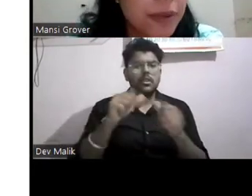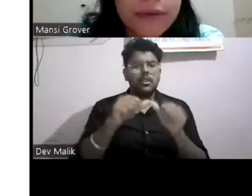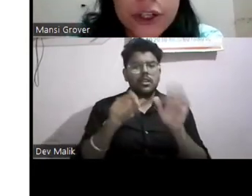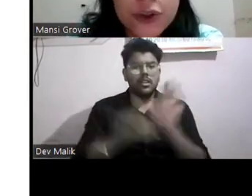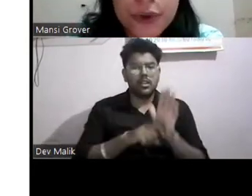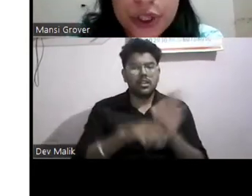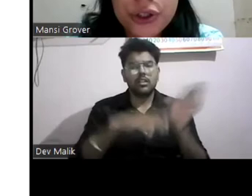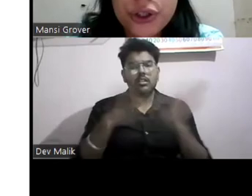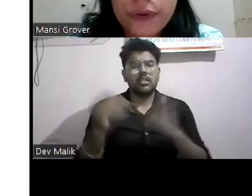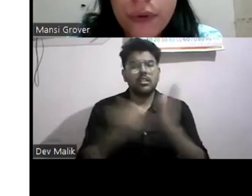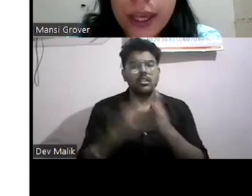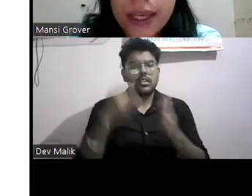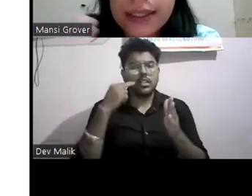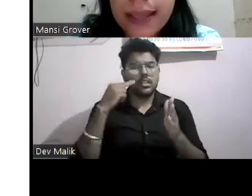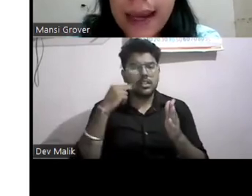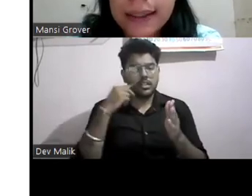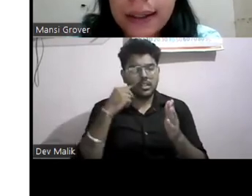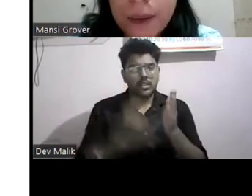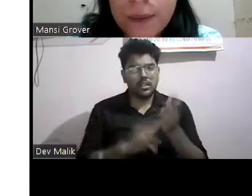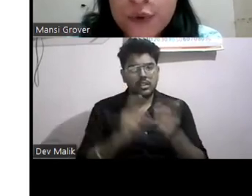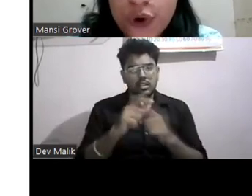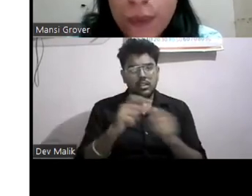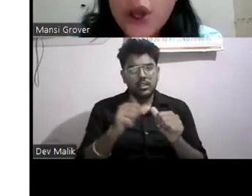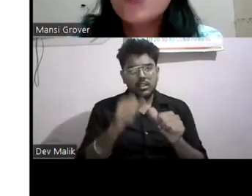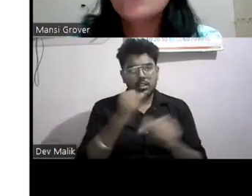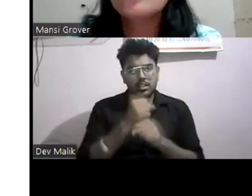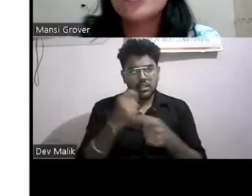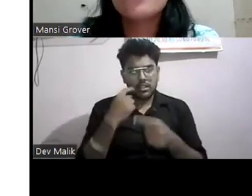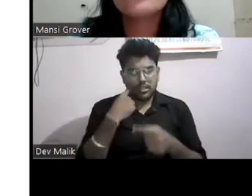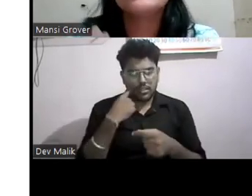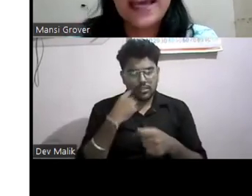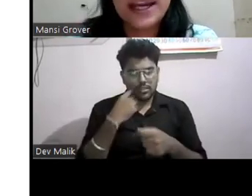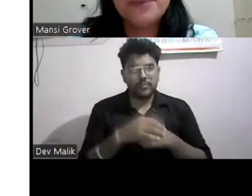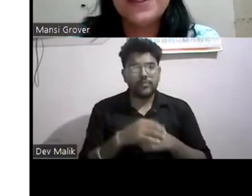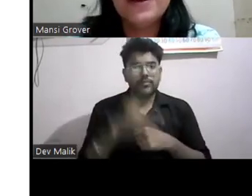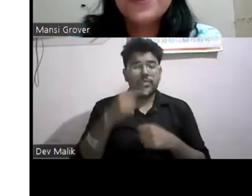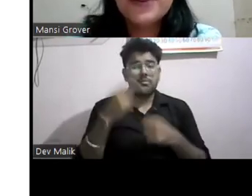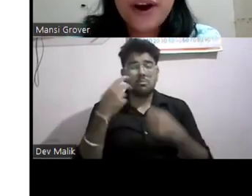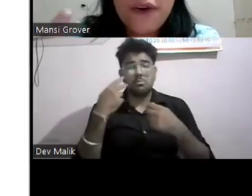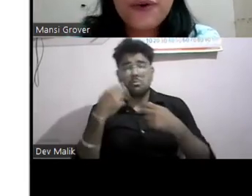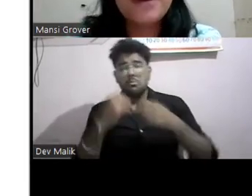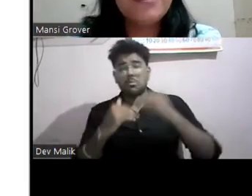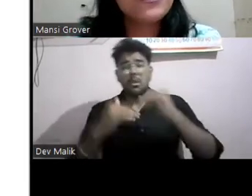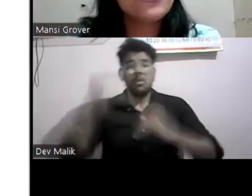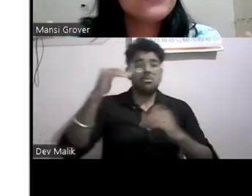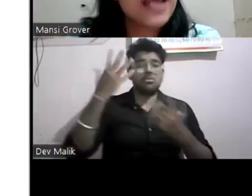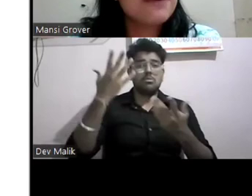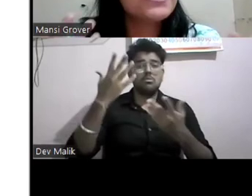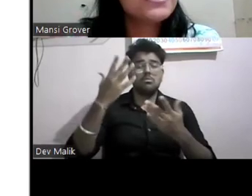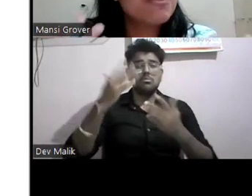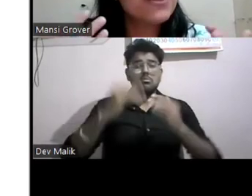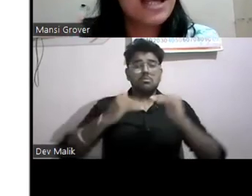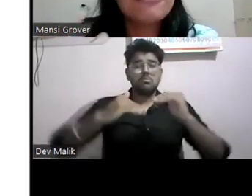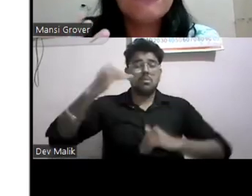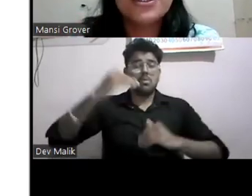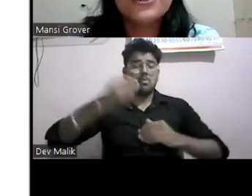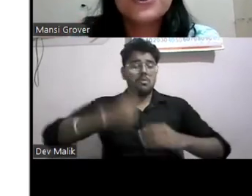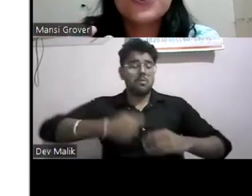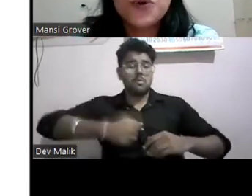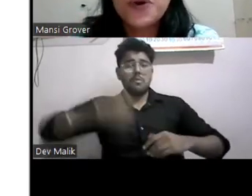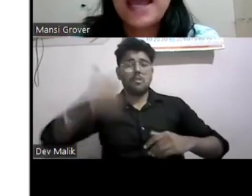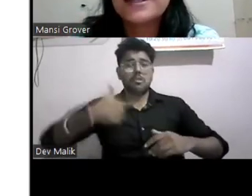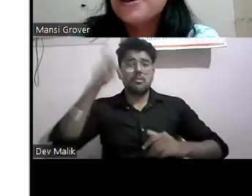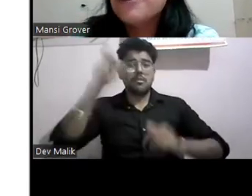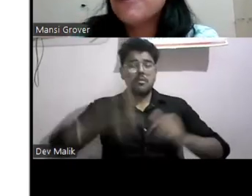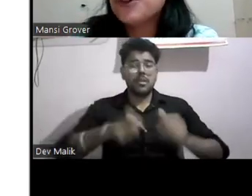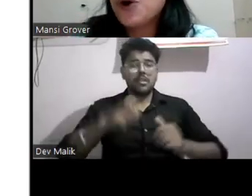very privileged position from where this character comes from, who can afford therapy. The affordability of therapy is something that one needs to